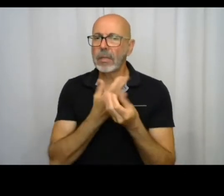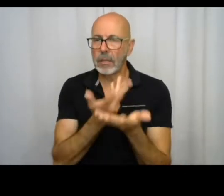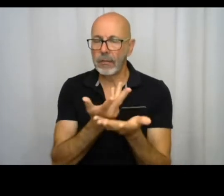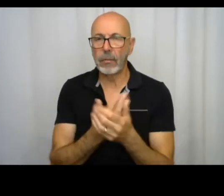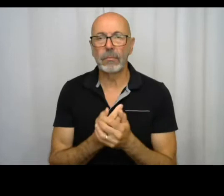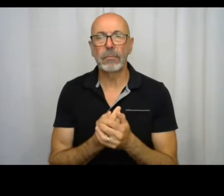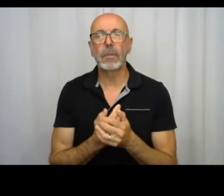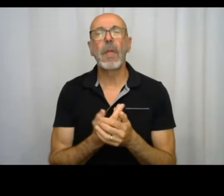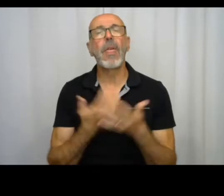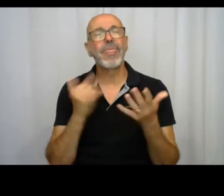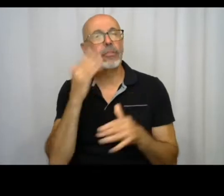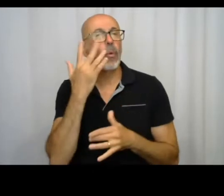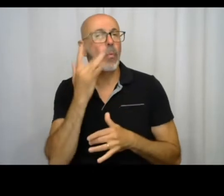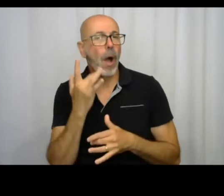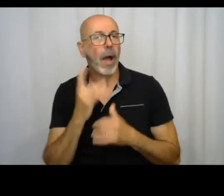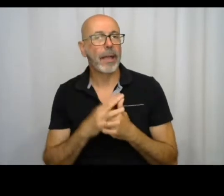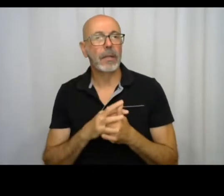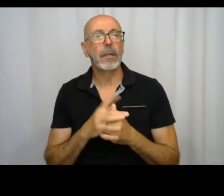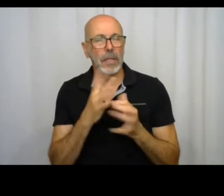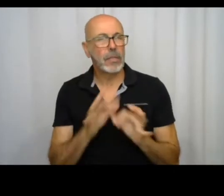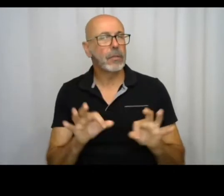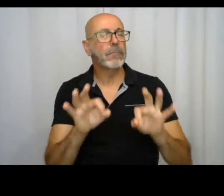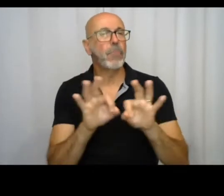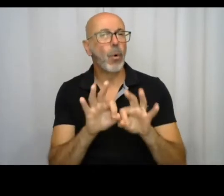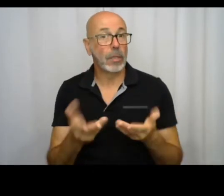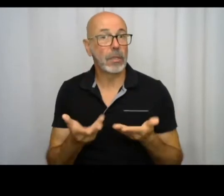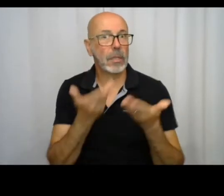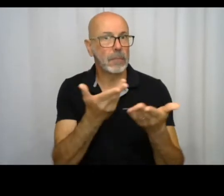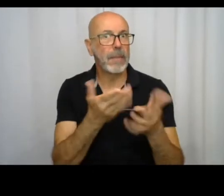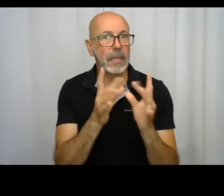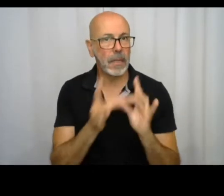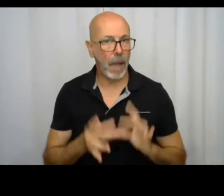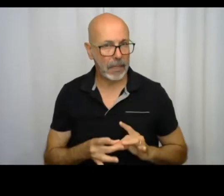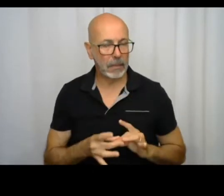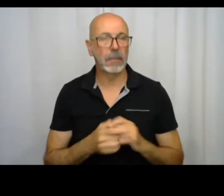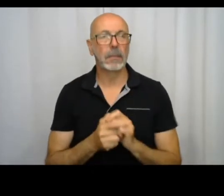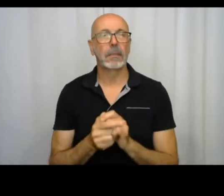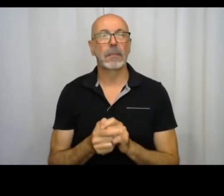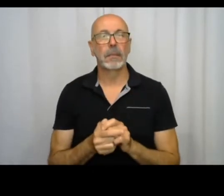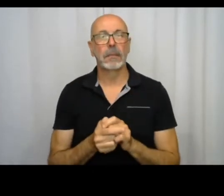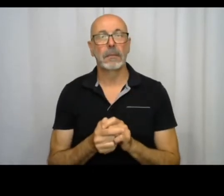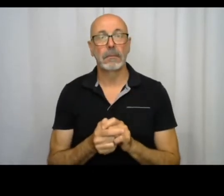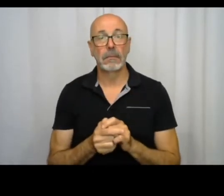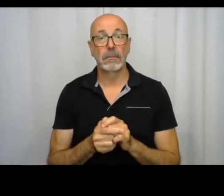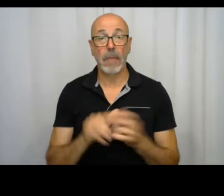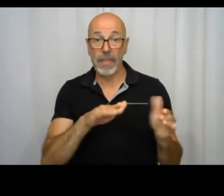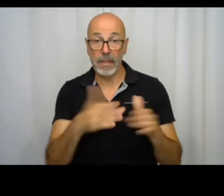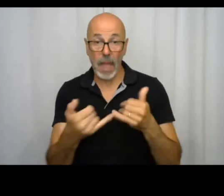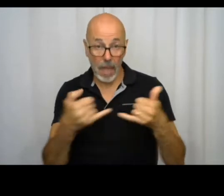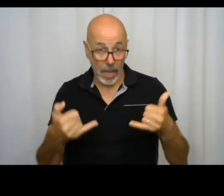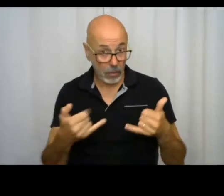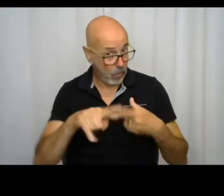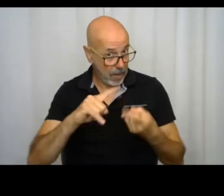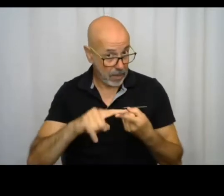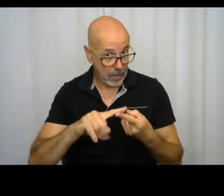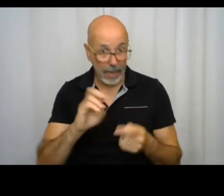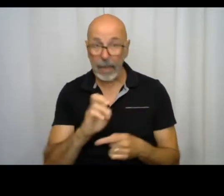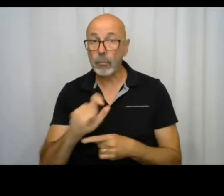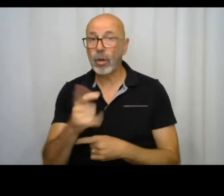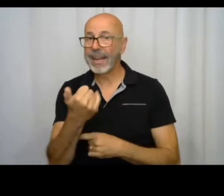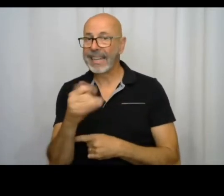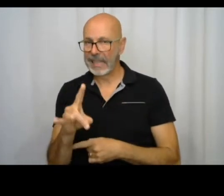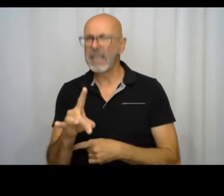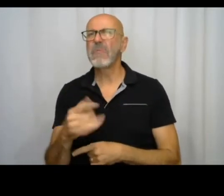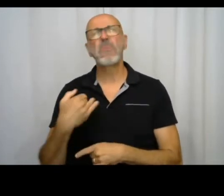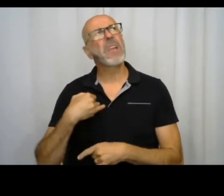why we need to do, why it's important to submit these comments. And the deadline for that is April 18th. So we have a